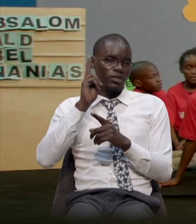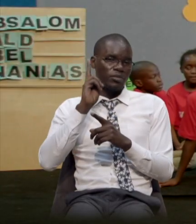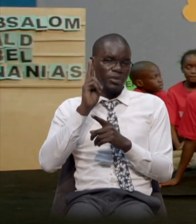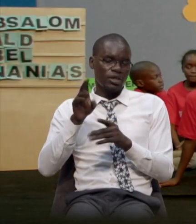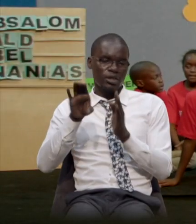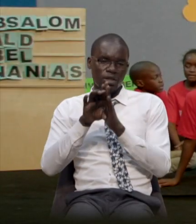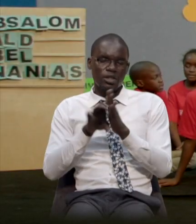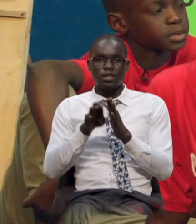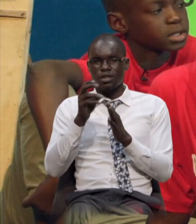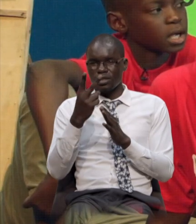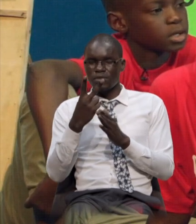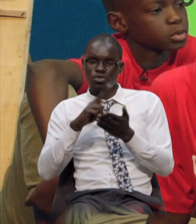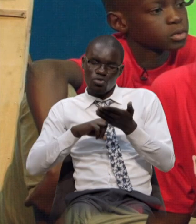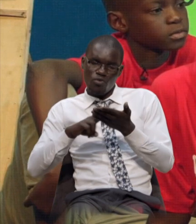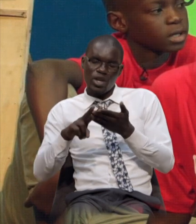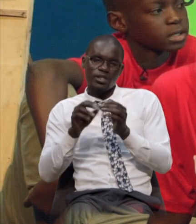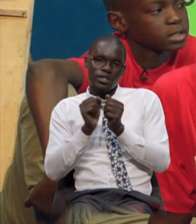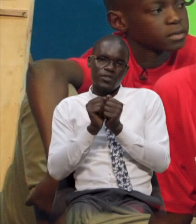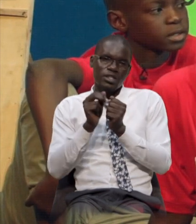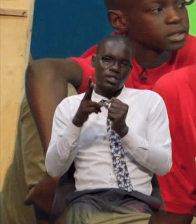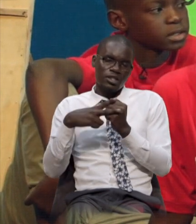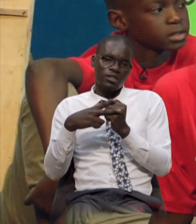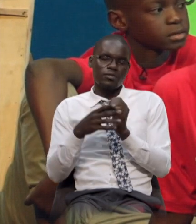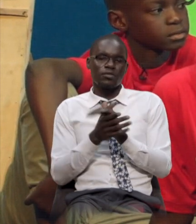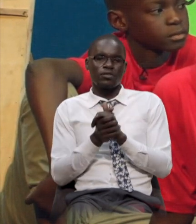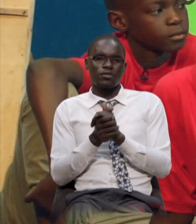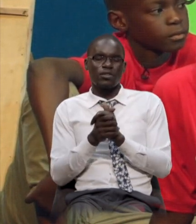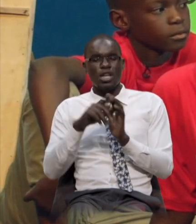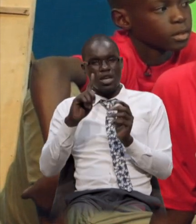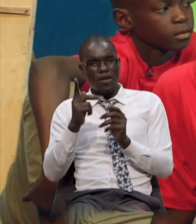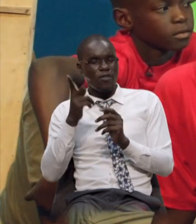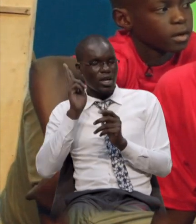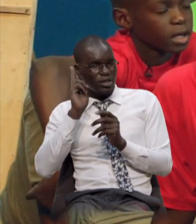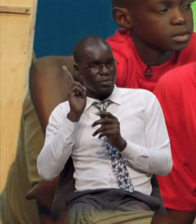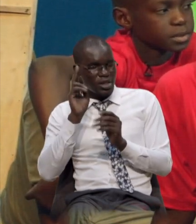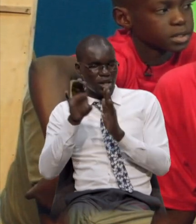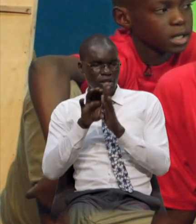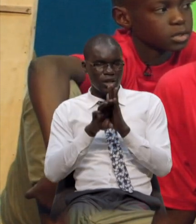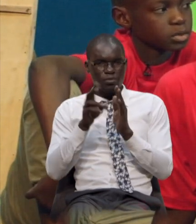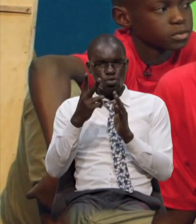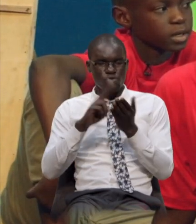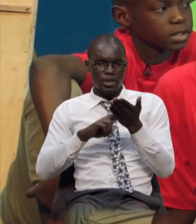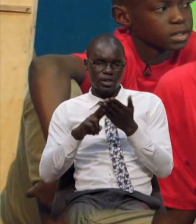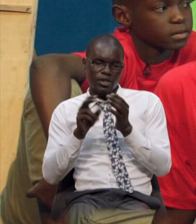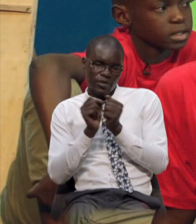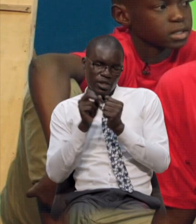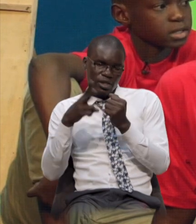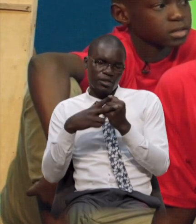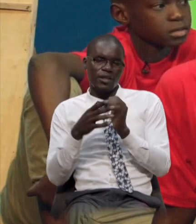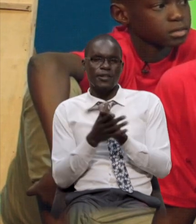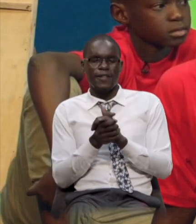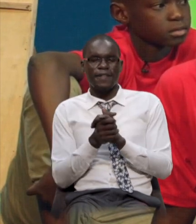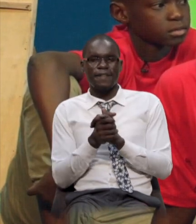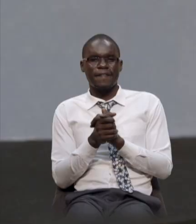say, 1 Peter 2 verse 17. Let's say again. First Peter 2 verse